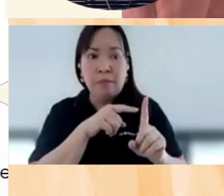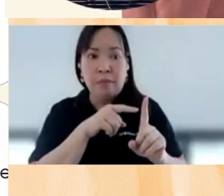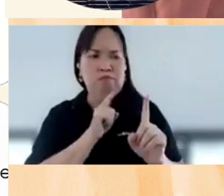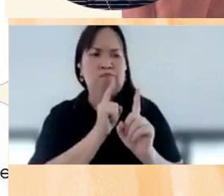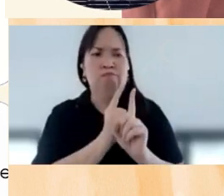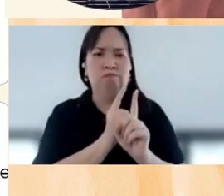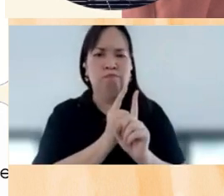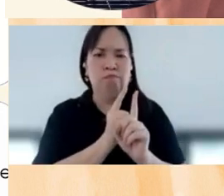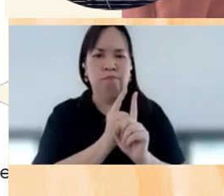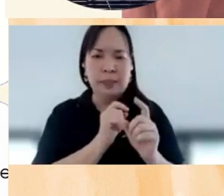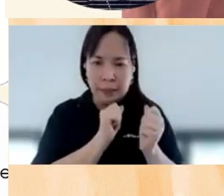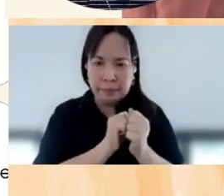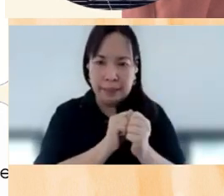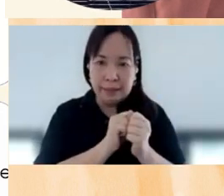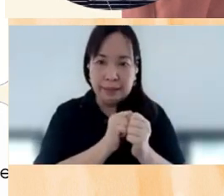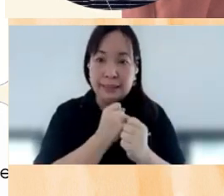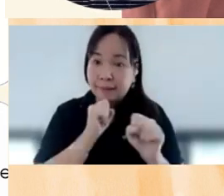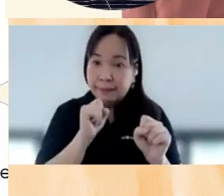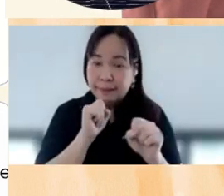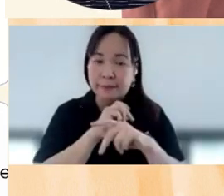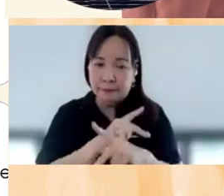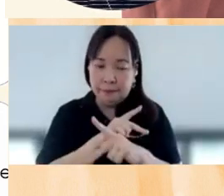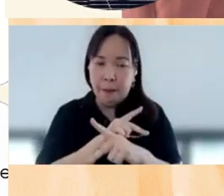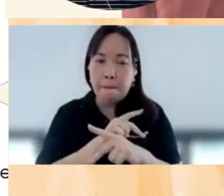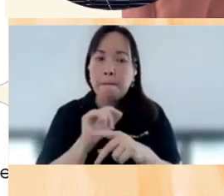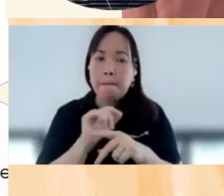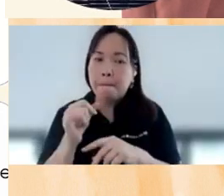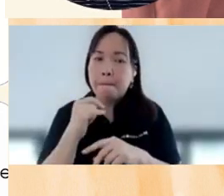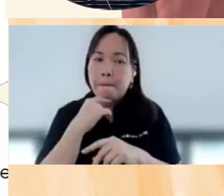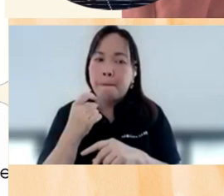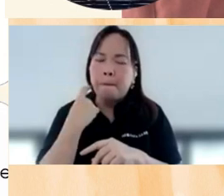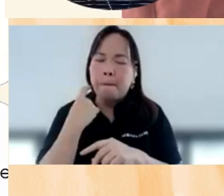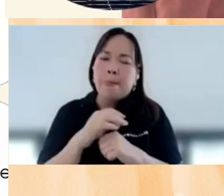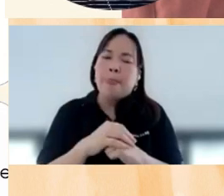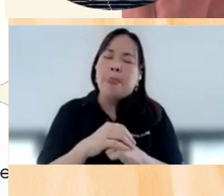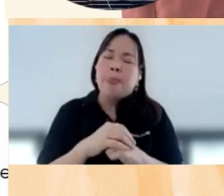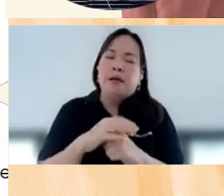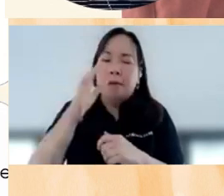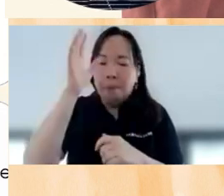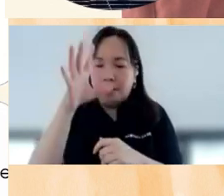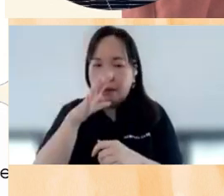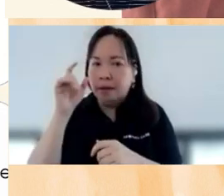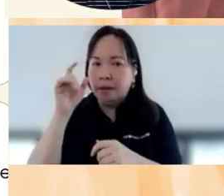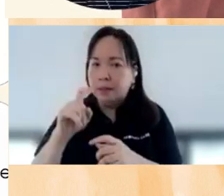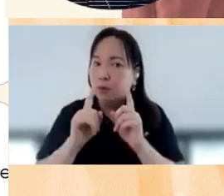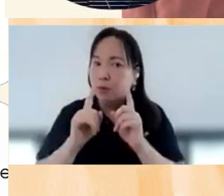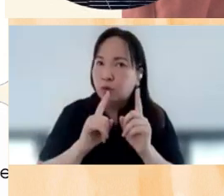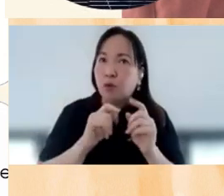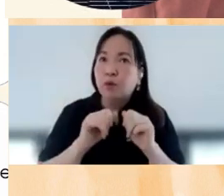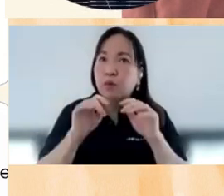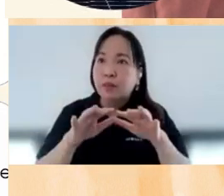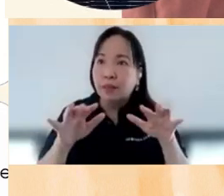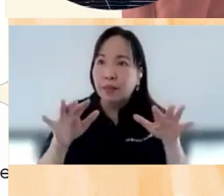ago, parents should talk with their children about what to expect and help them with strategies to